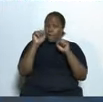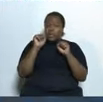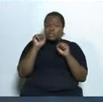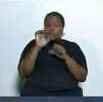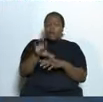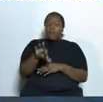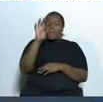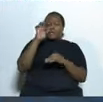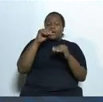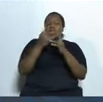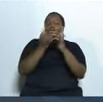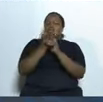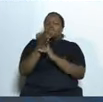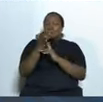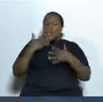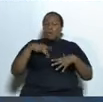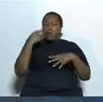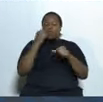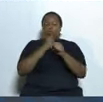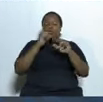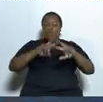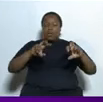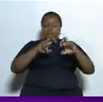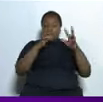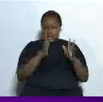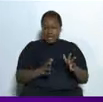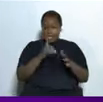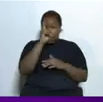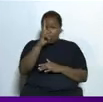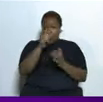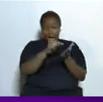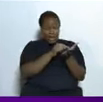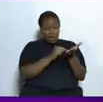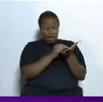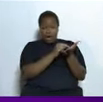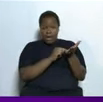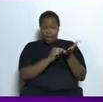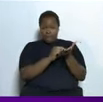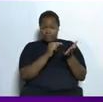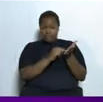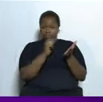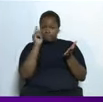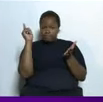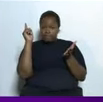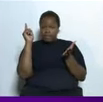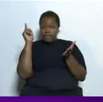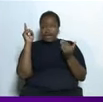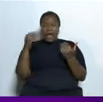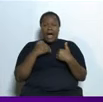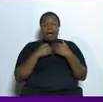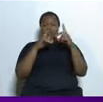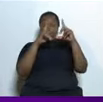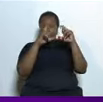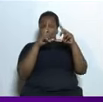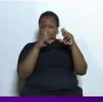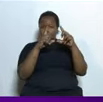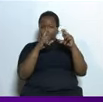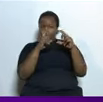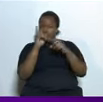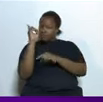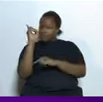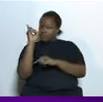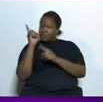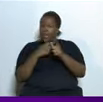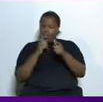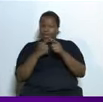the archaeologist. On one side of this coin is Domitian's picture. On the other side